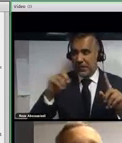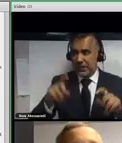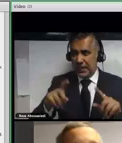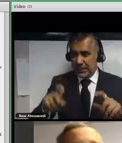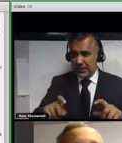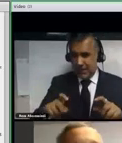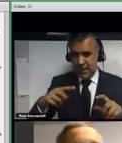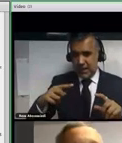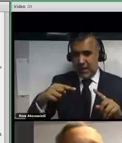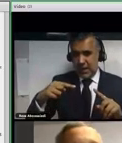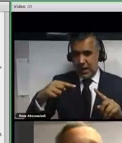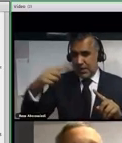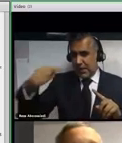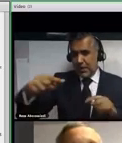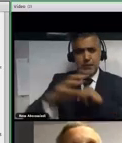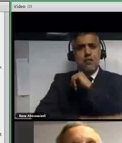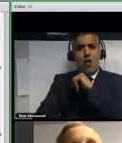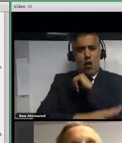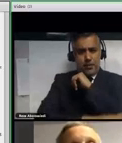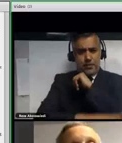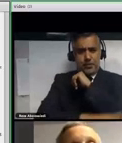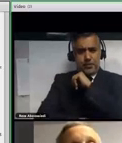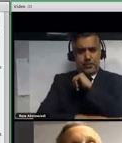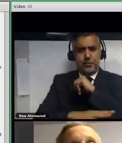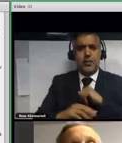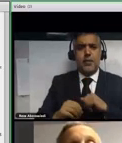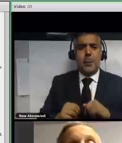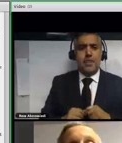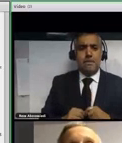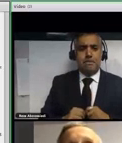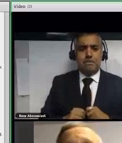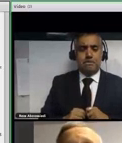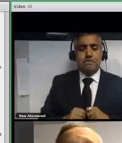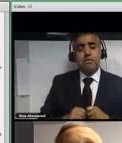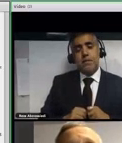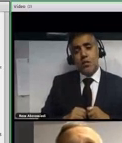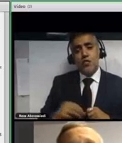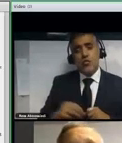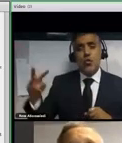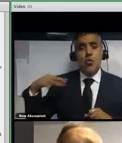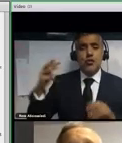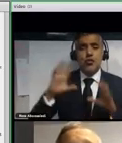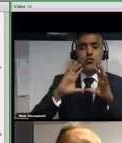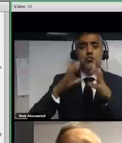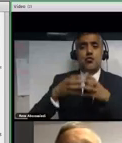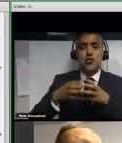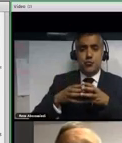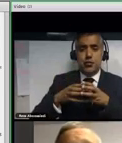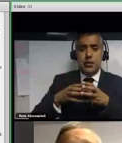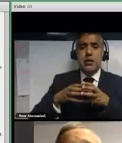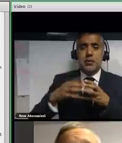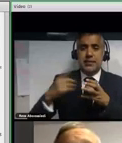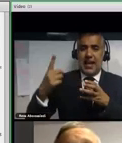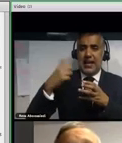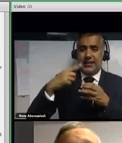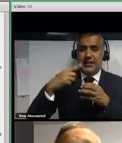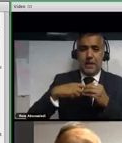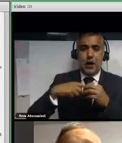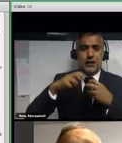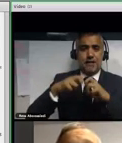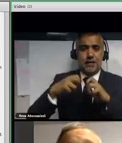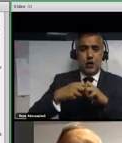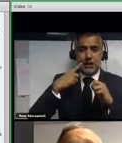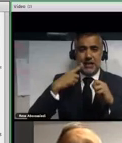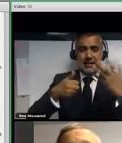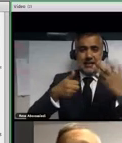beginning this fall. Okay. So the Washington Group short set asks about difficulties in 6